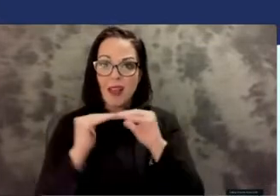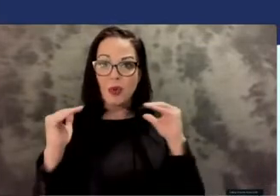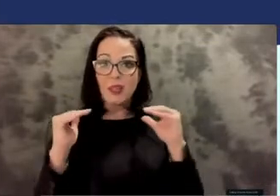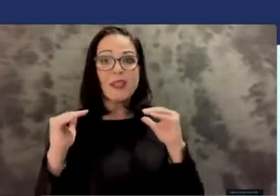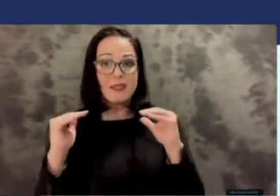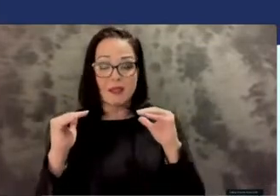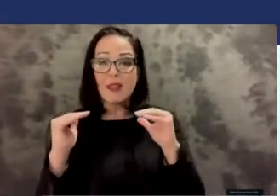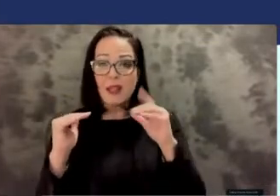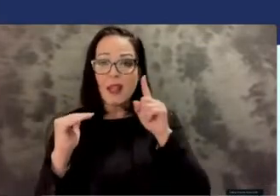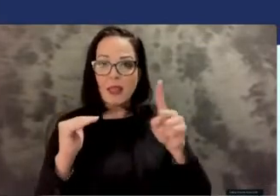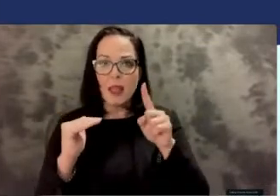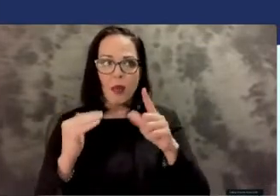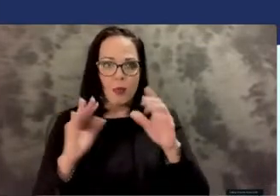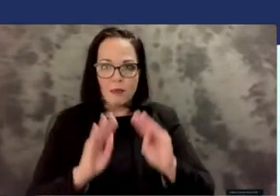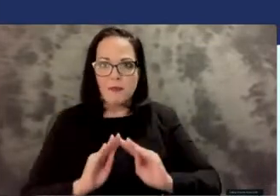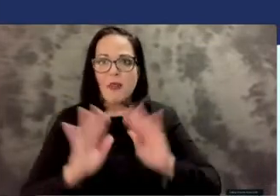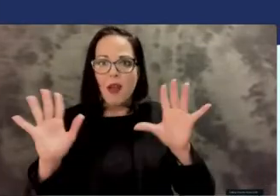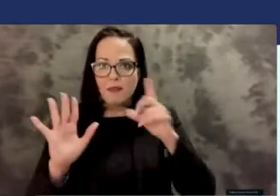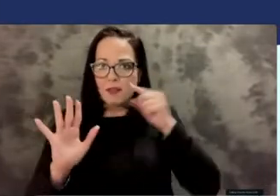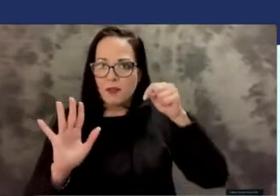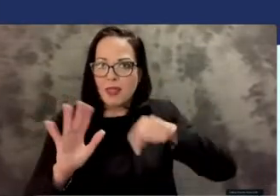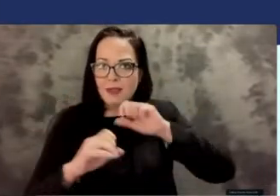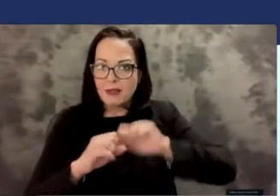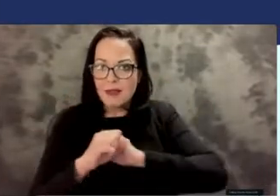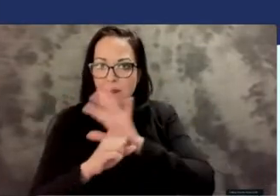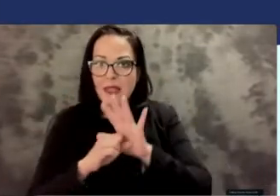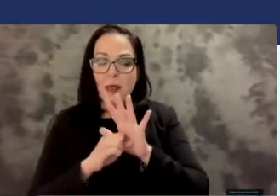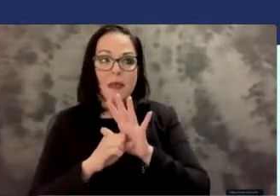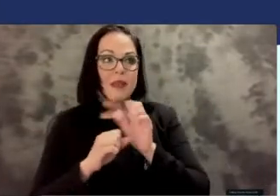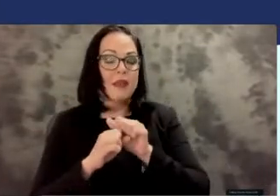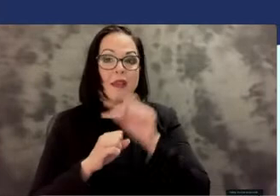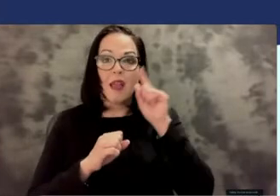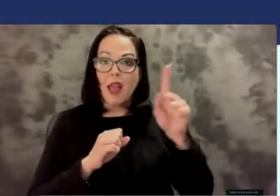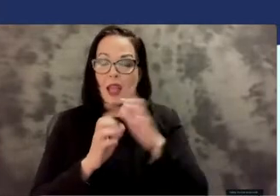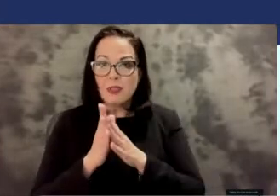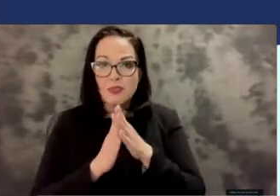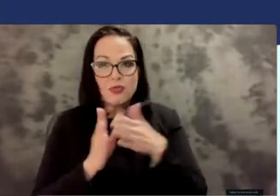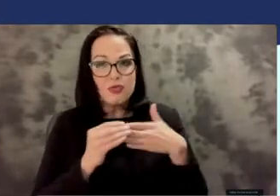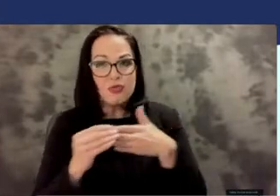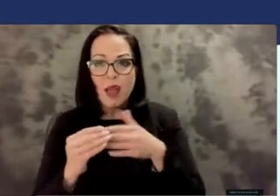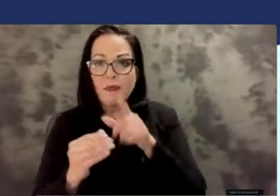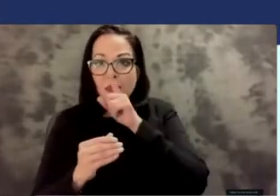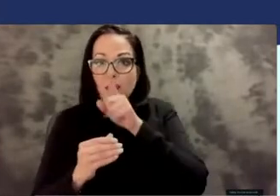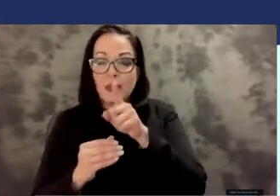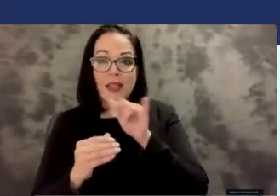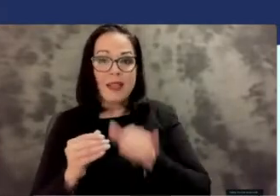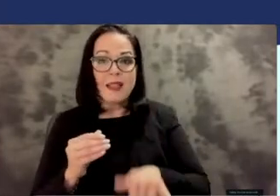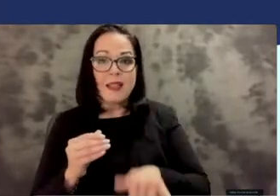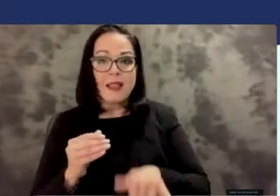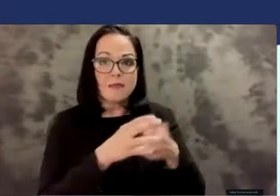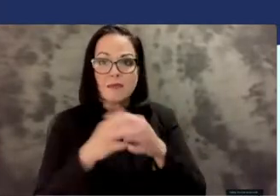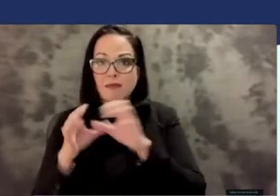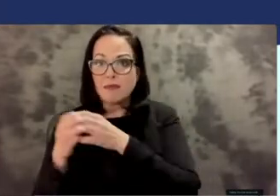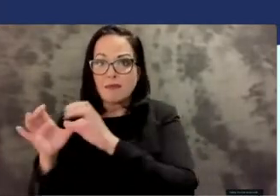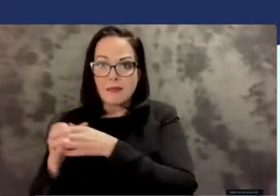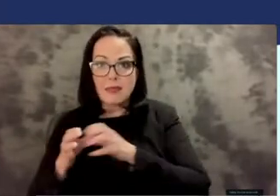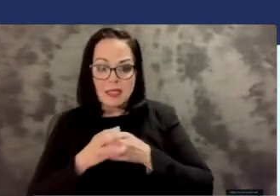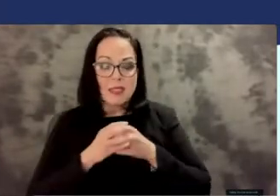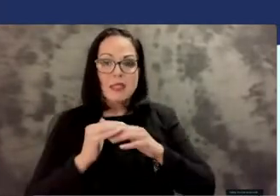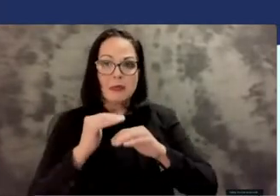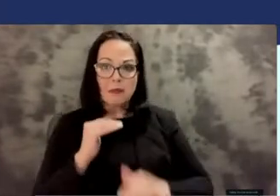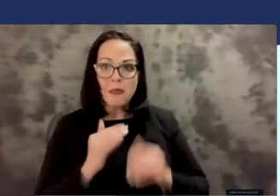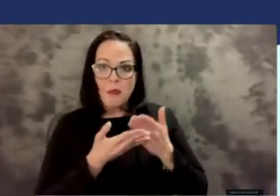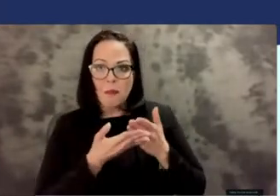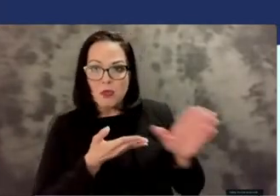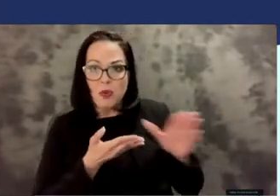pandemic and that are driving unequal burden of disease risk, suffering, and sequelae in minoritized, marginalized, and medically